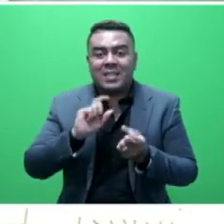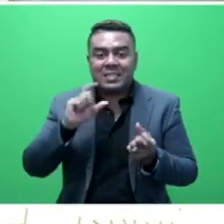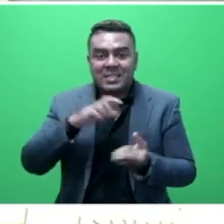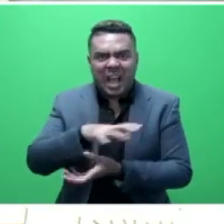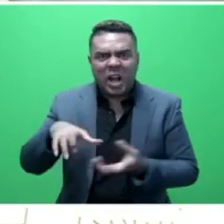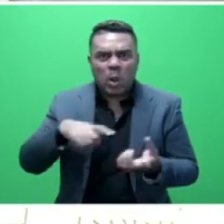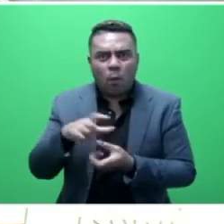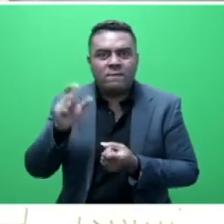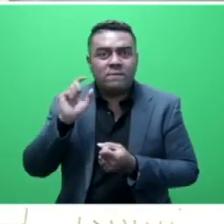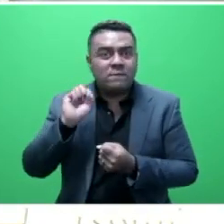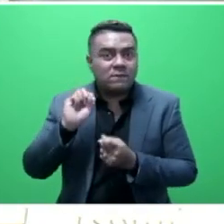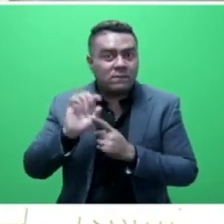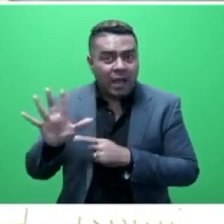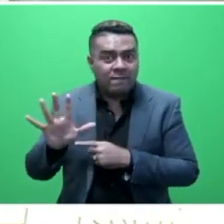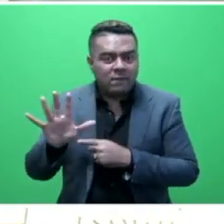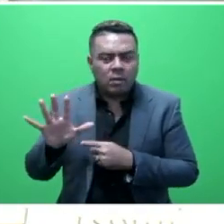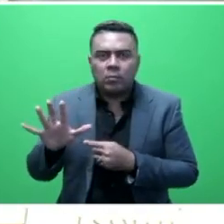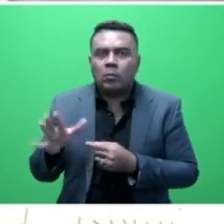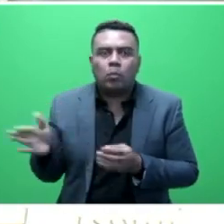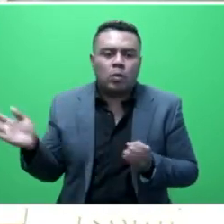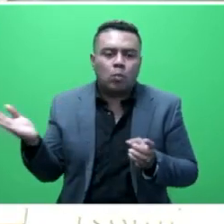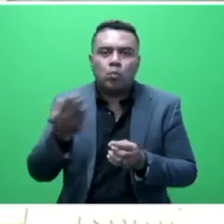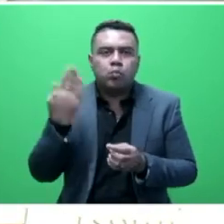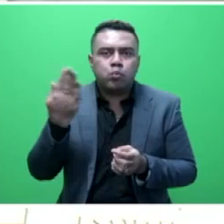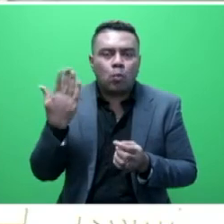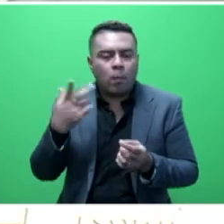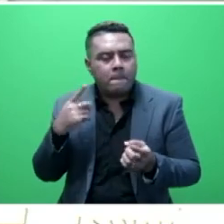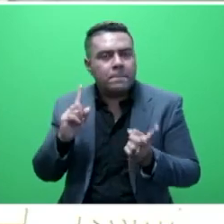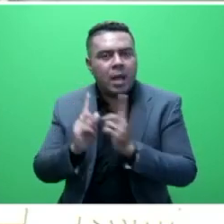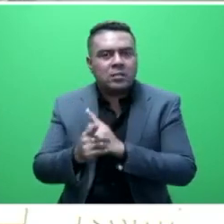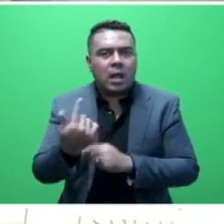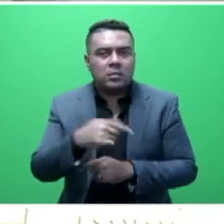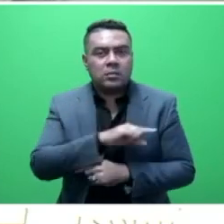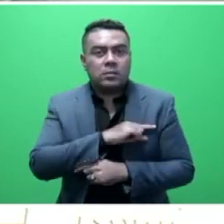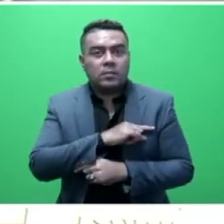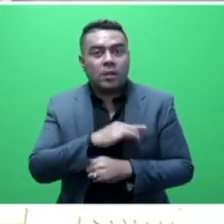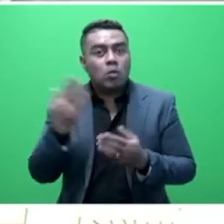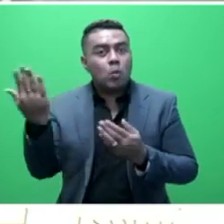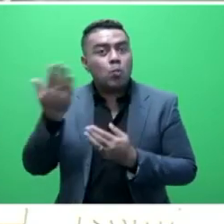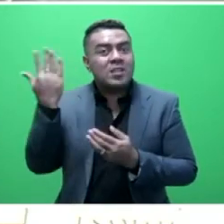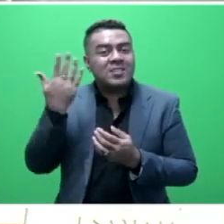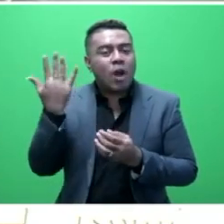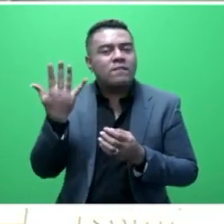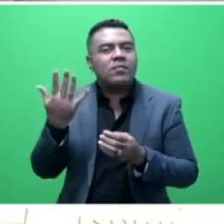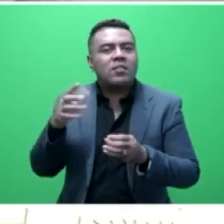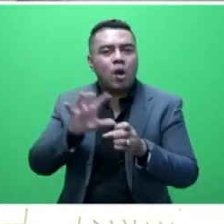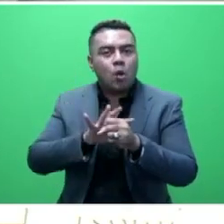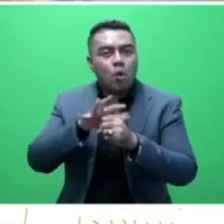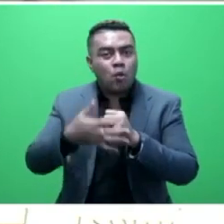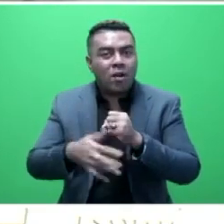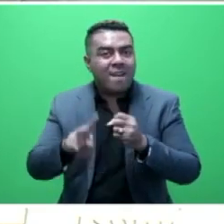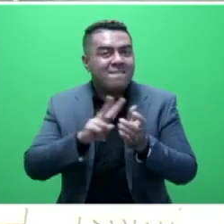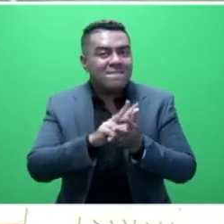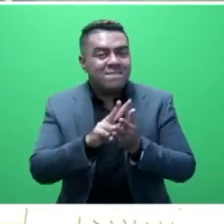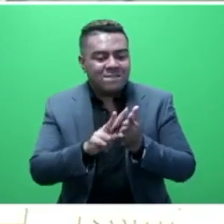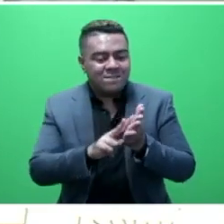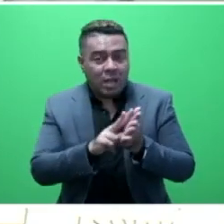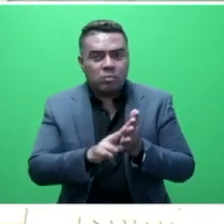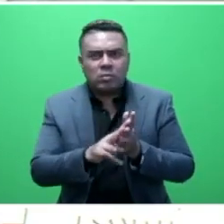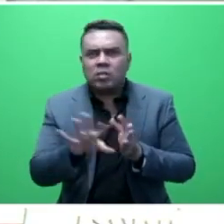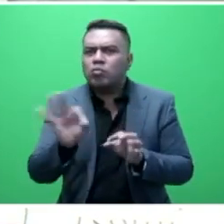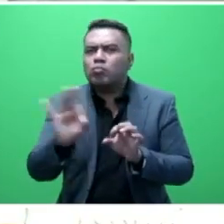while devastating, eventually blew past us. The winds of the coronavirus hurricane, however, still have not